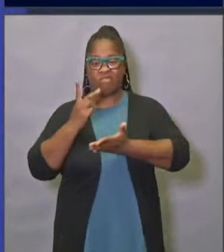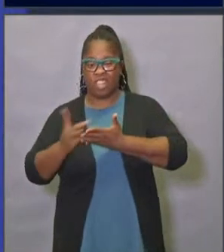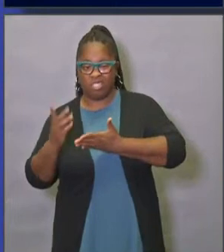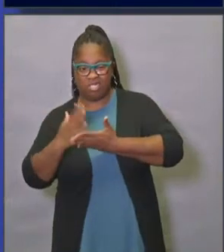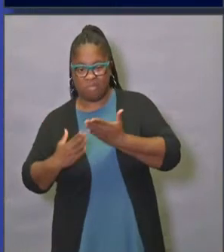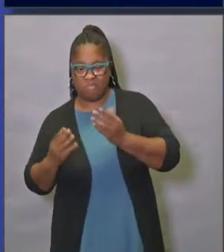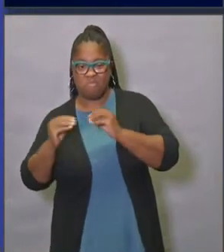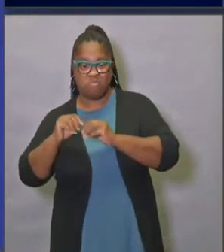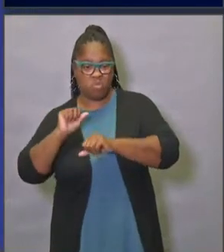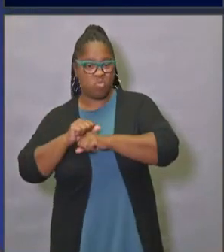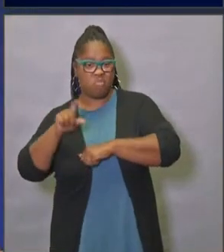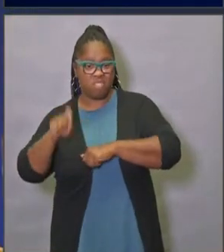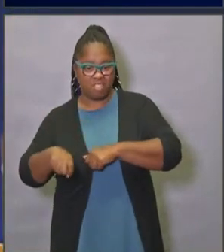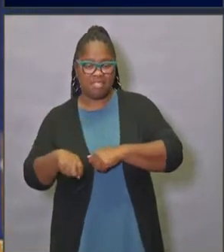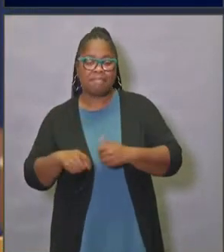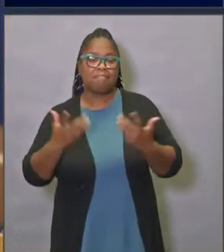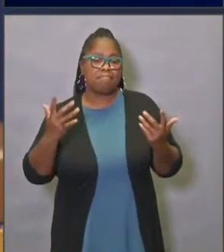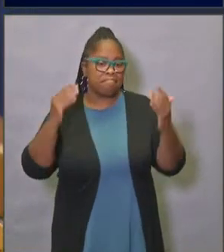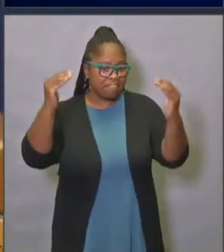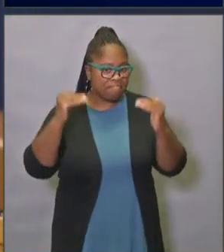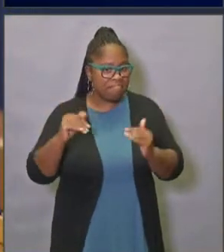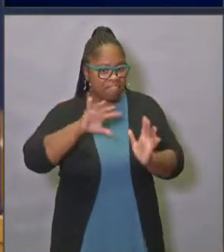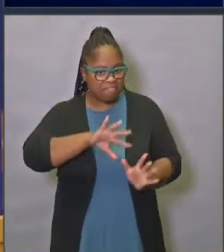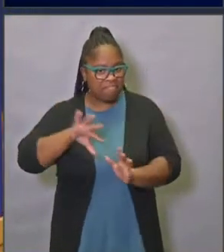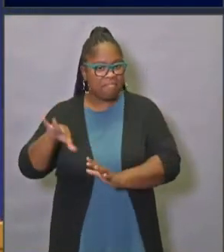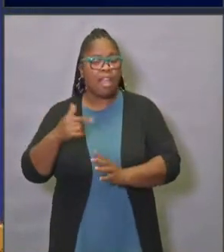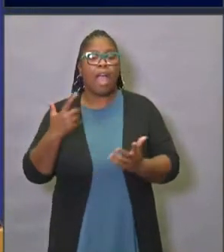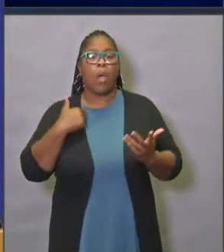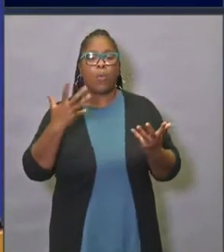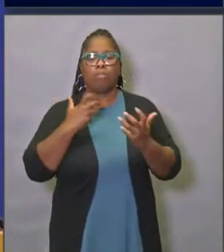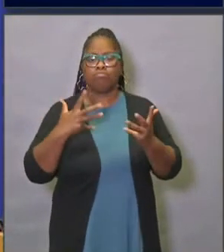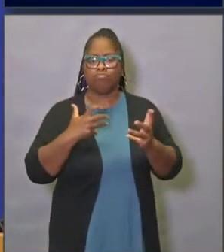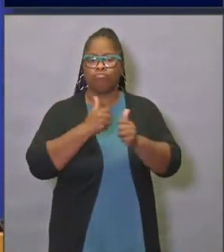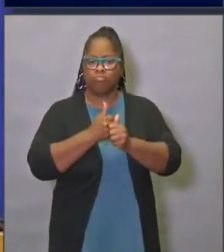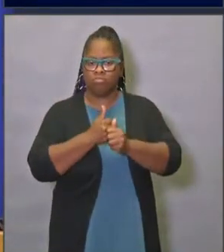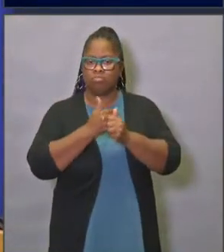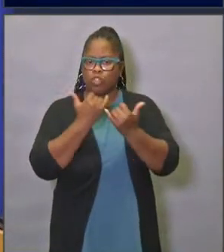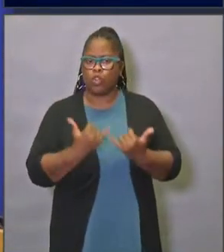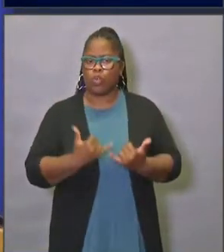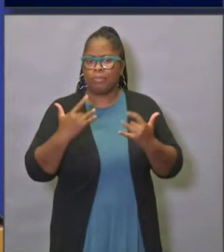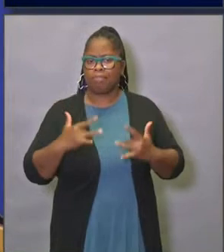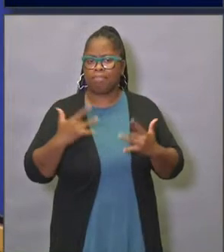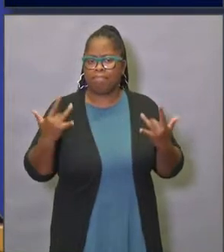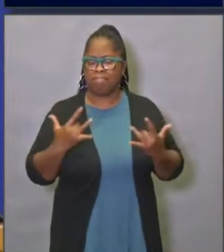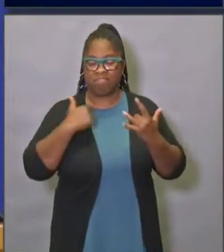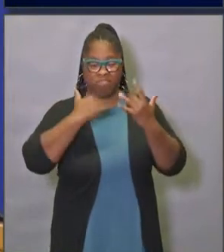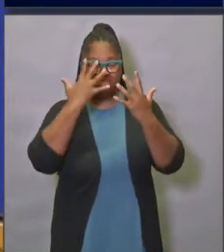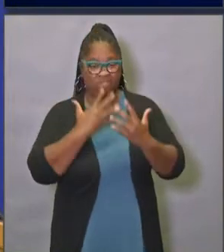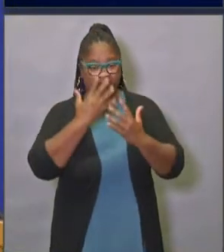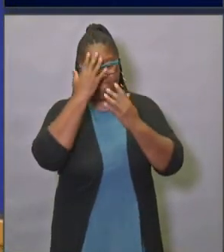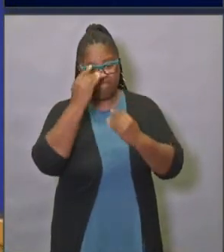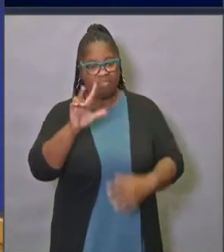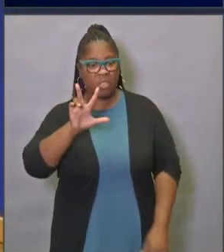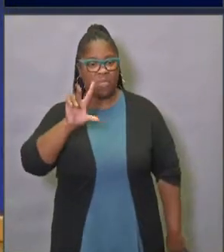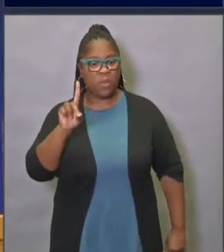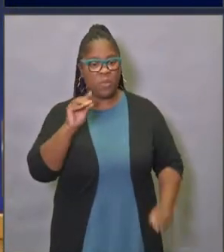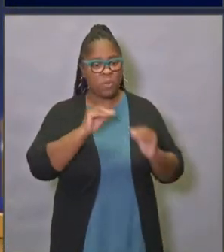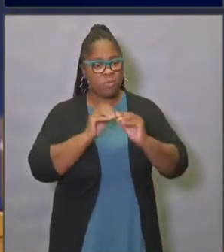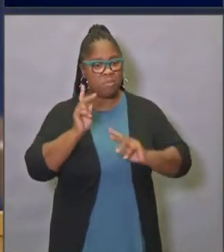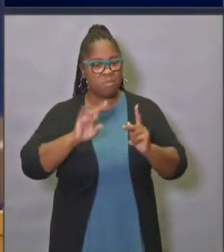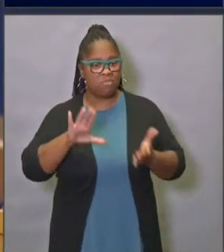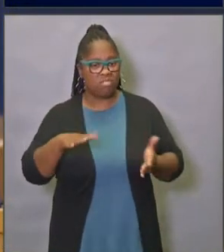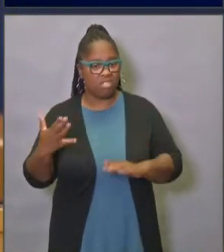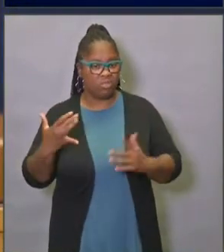do. I want to update you on our current status. I am sad to report 31 additional deaths